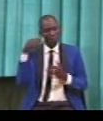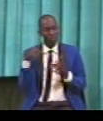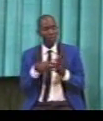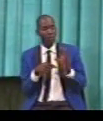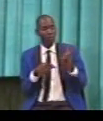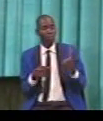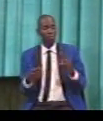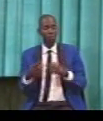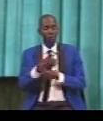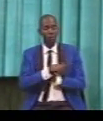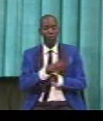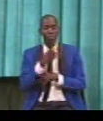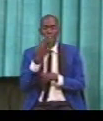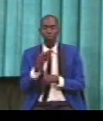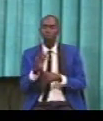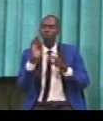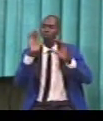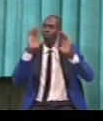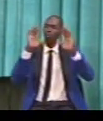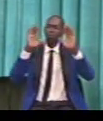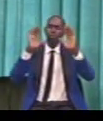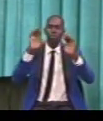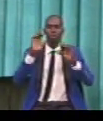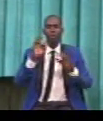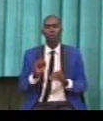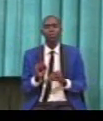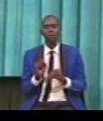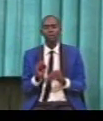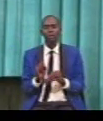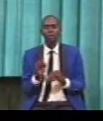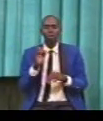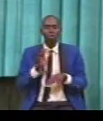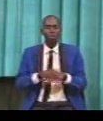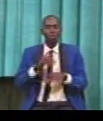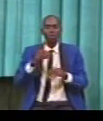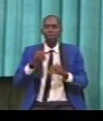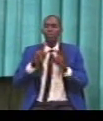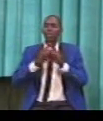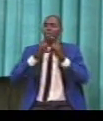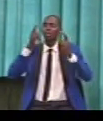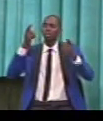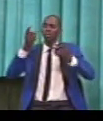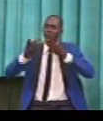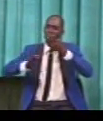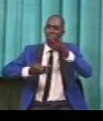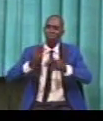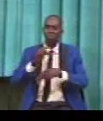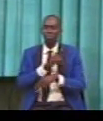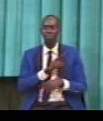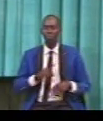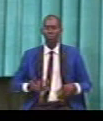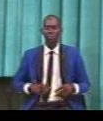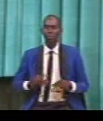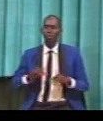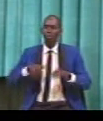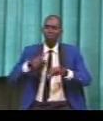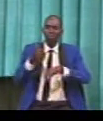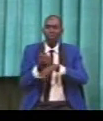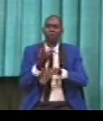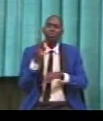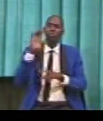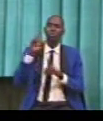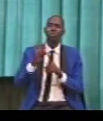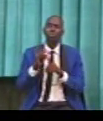and wonders, of the great visitation of the Lord, confirmation of the word, edification